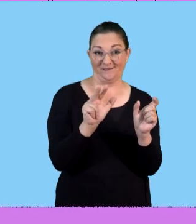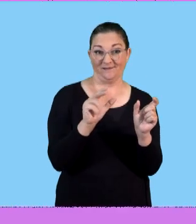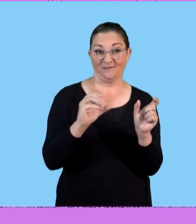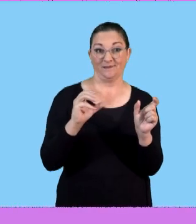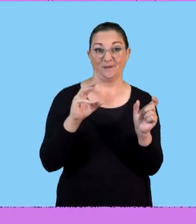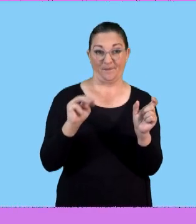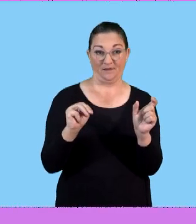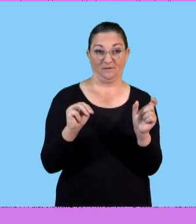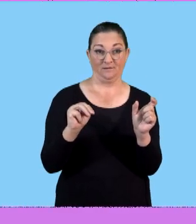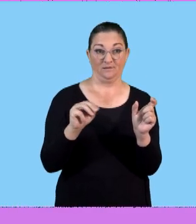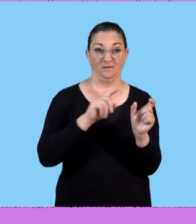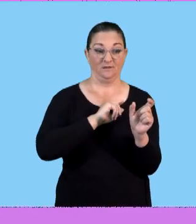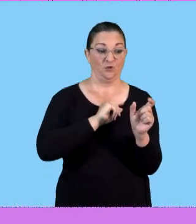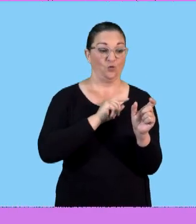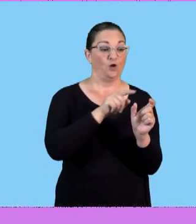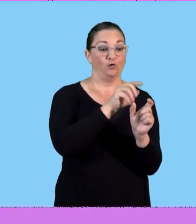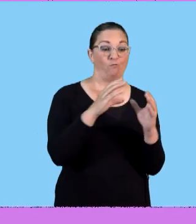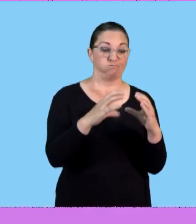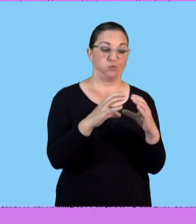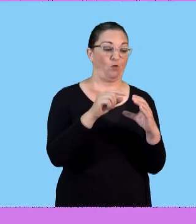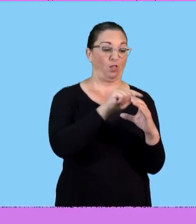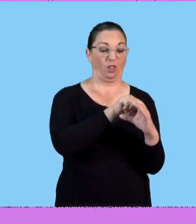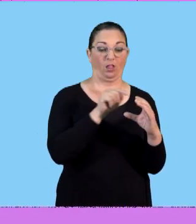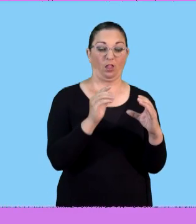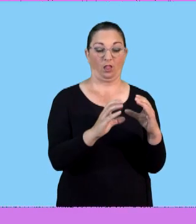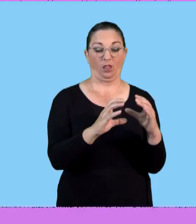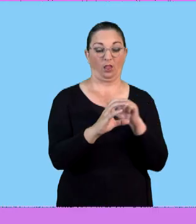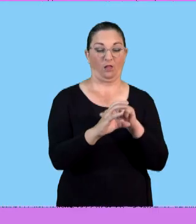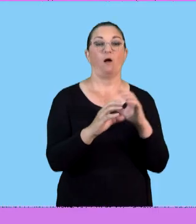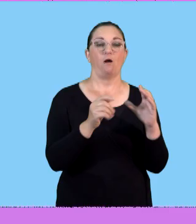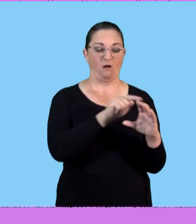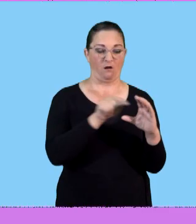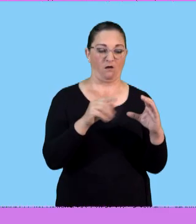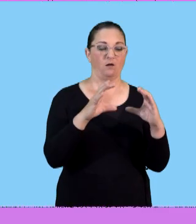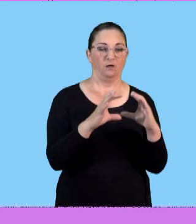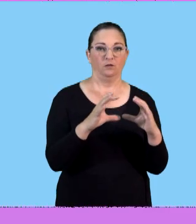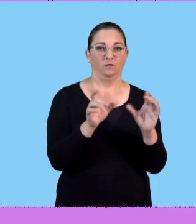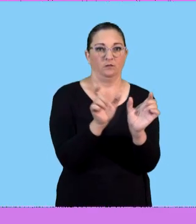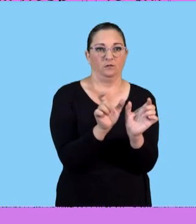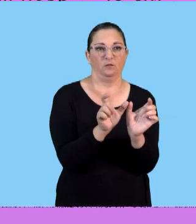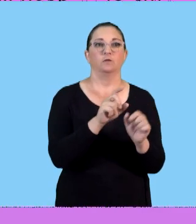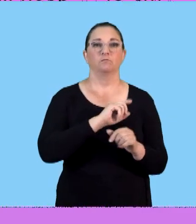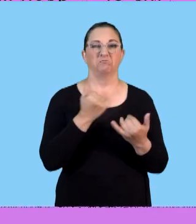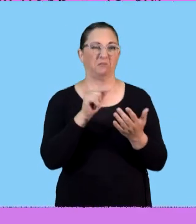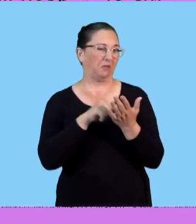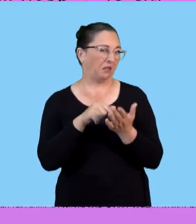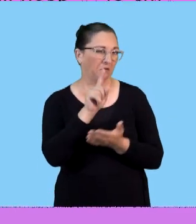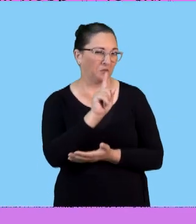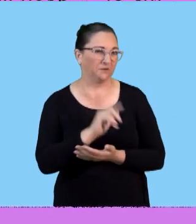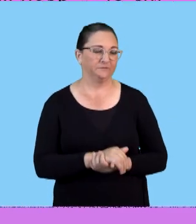meaning from here to there is 24.8 centimeters. Let's look at what we need to